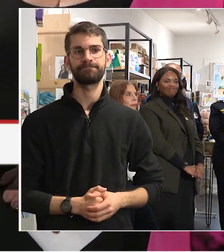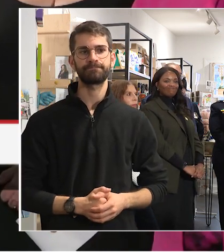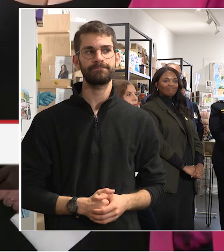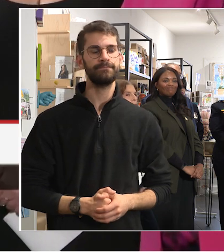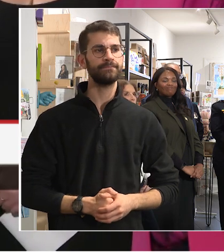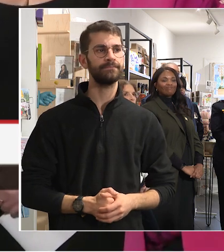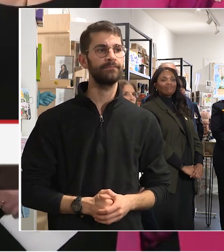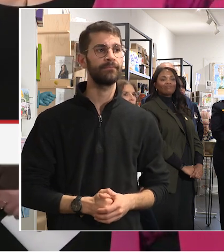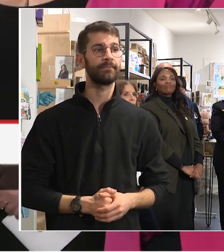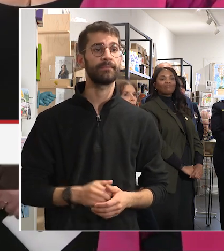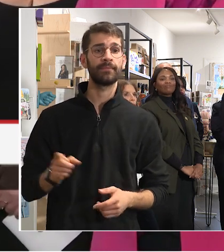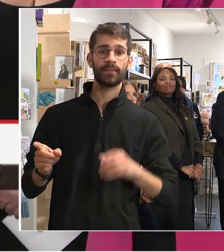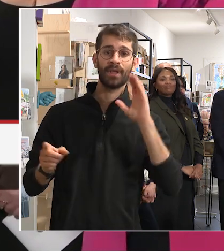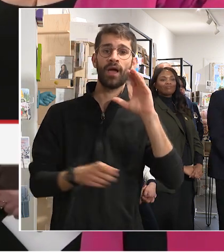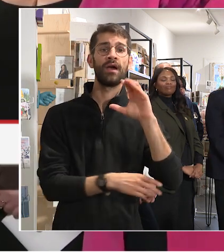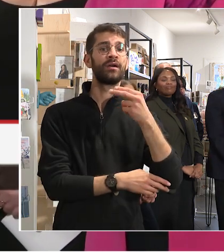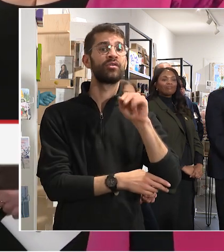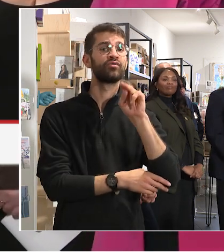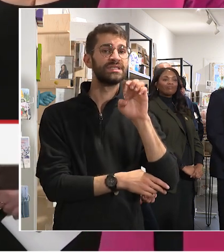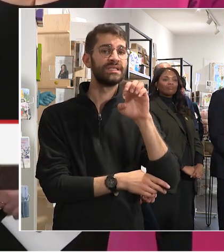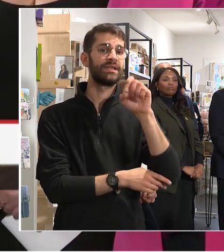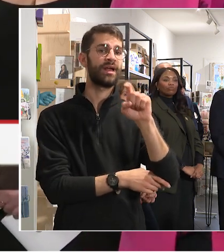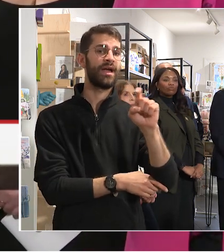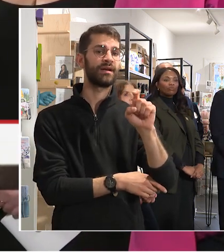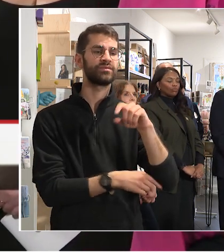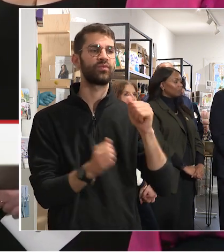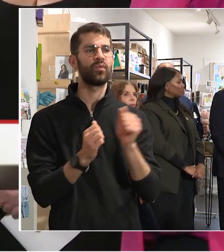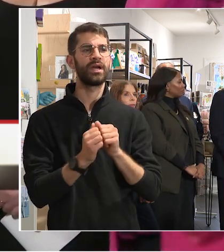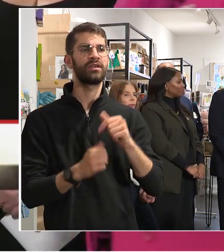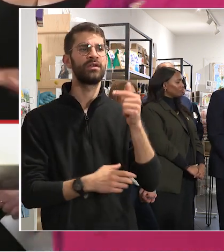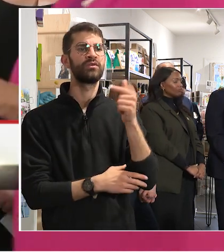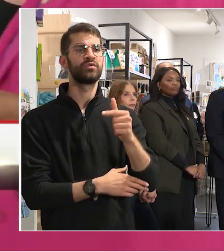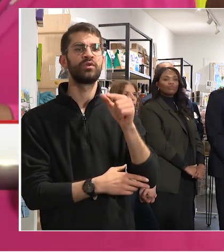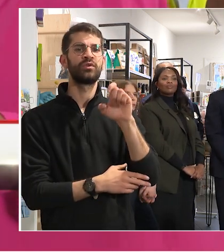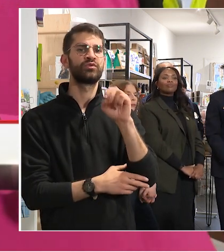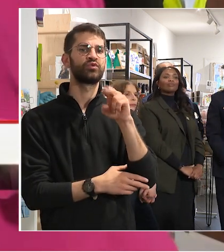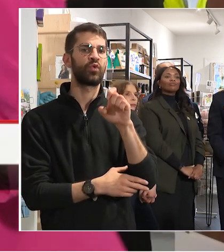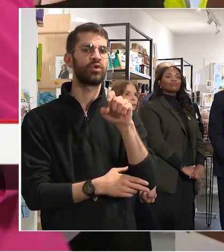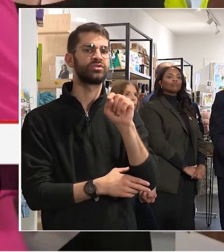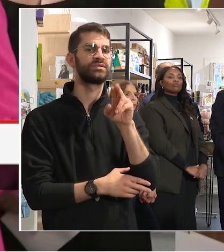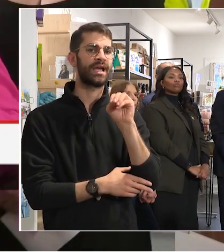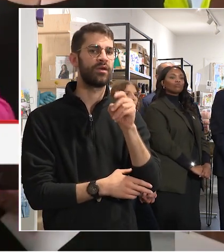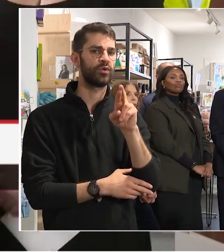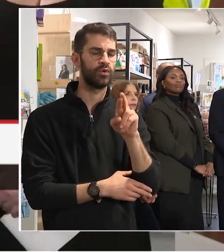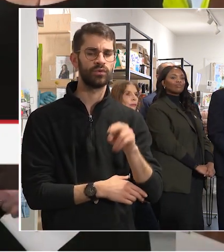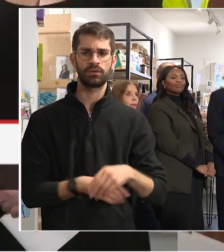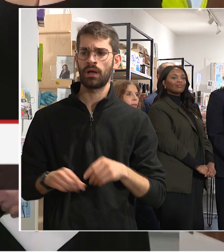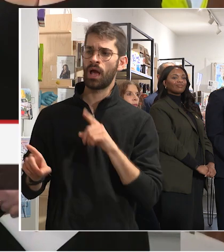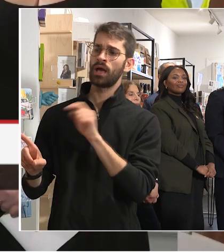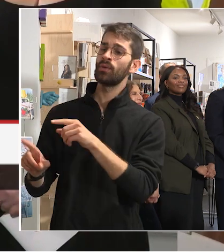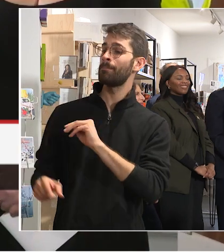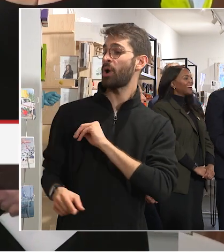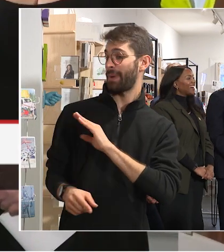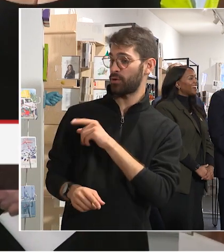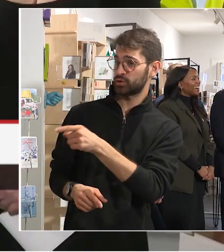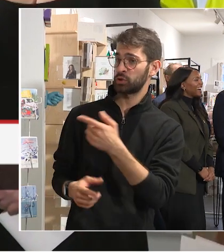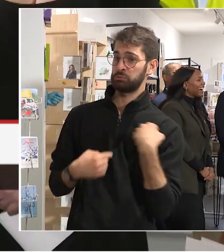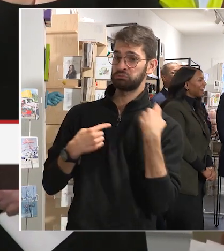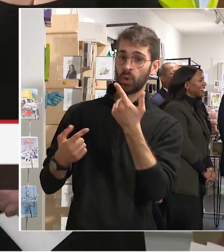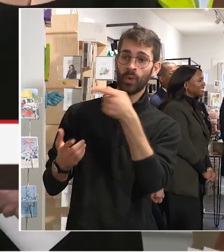Hi, Christine Axe with the Georgetowner. Madam Mayor, what have you bought from Shop in D.C.?